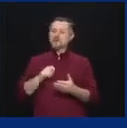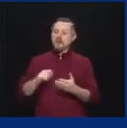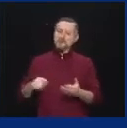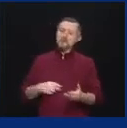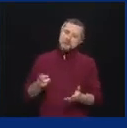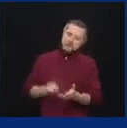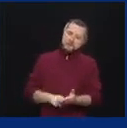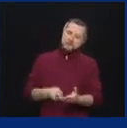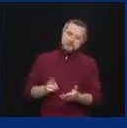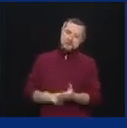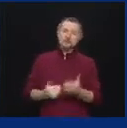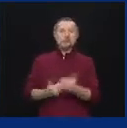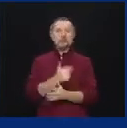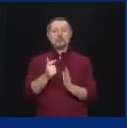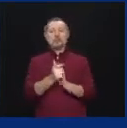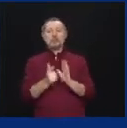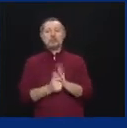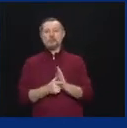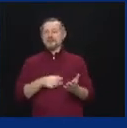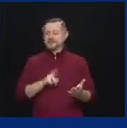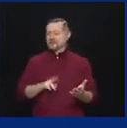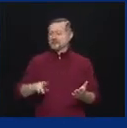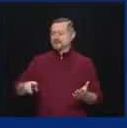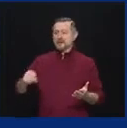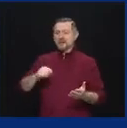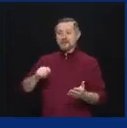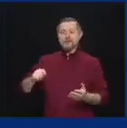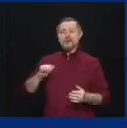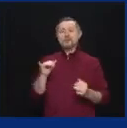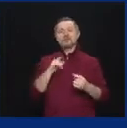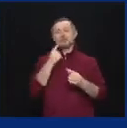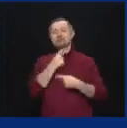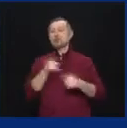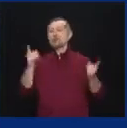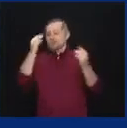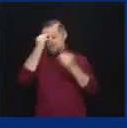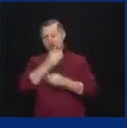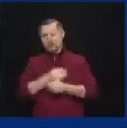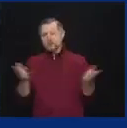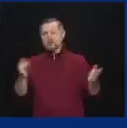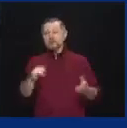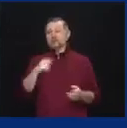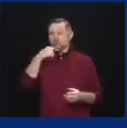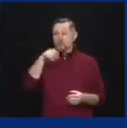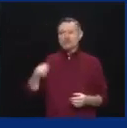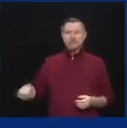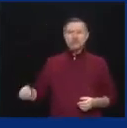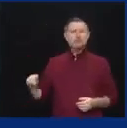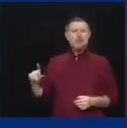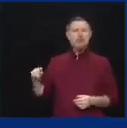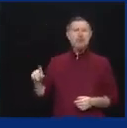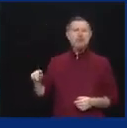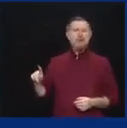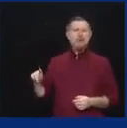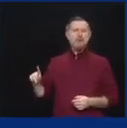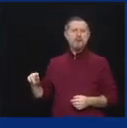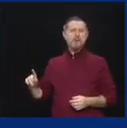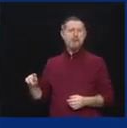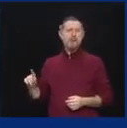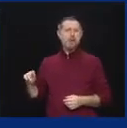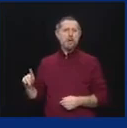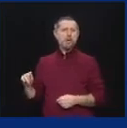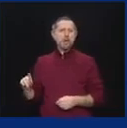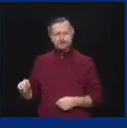legislation, laws, but also proclamations. And I'm hearing this turkey over here sounds a little anxious, right? You hearing little noises out of him? I think